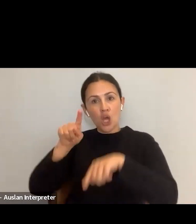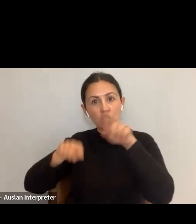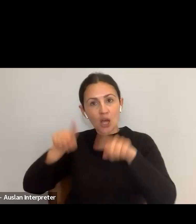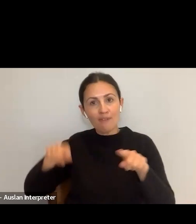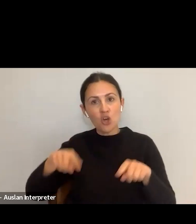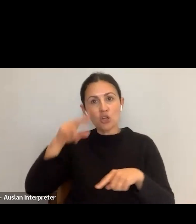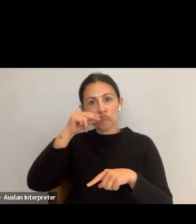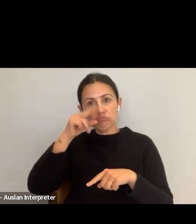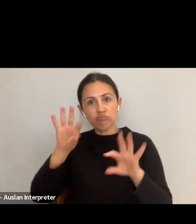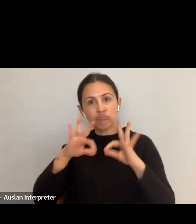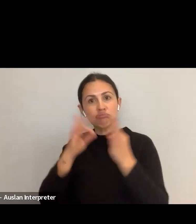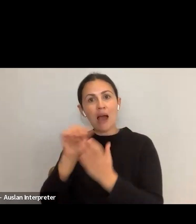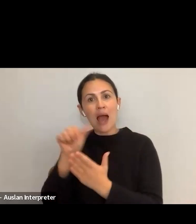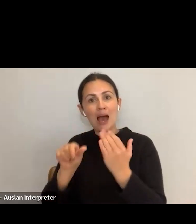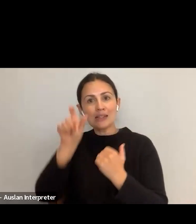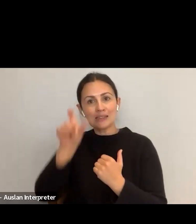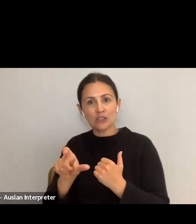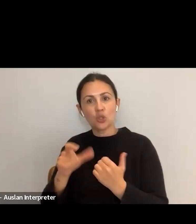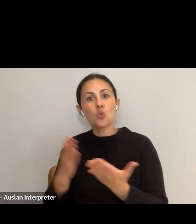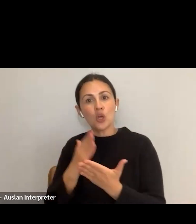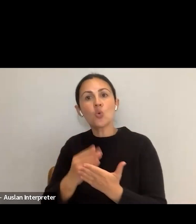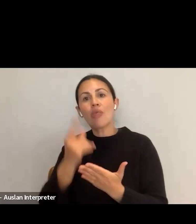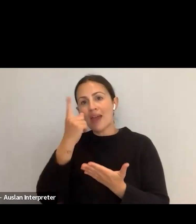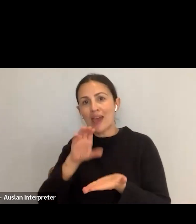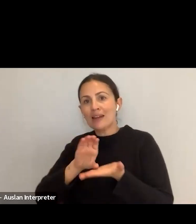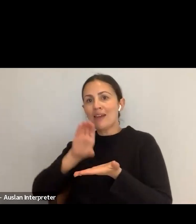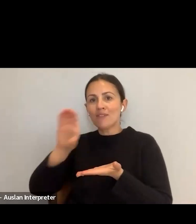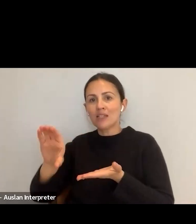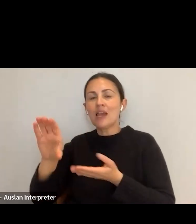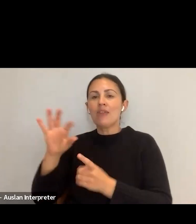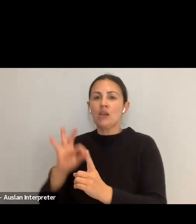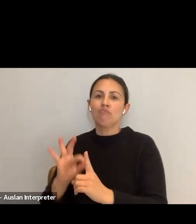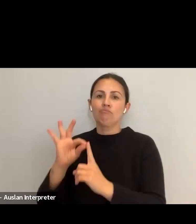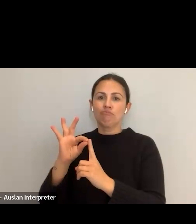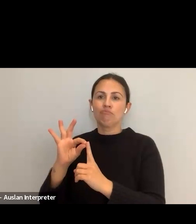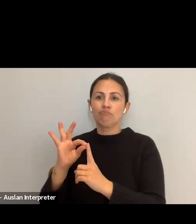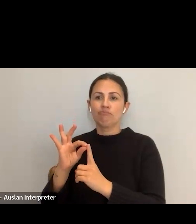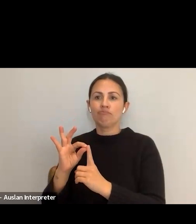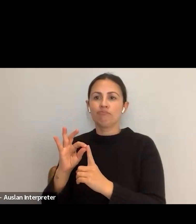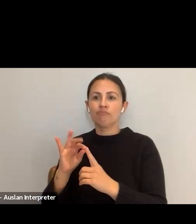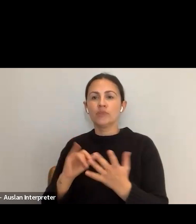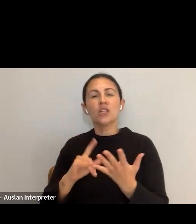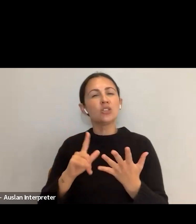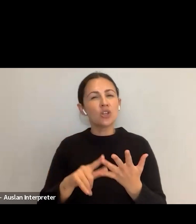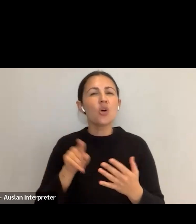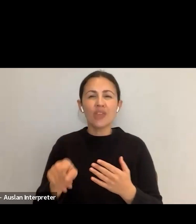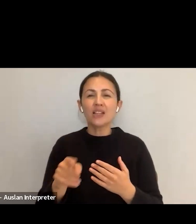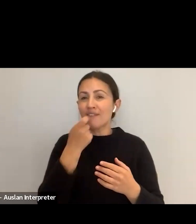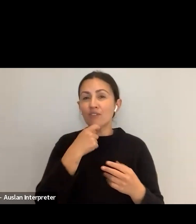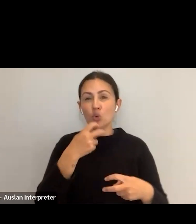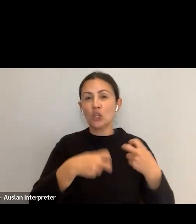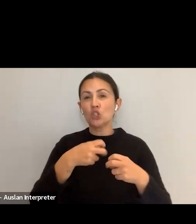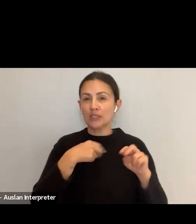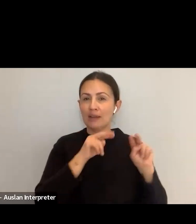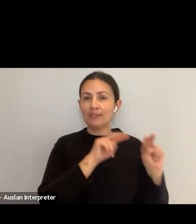with the talent that you have. And yet, because you miss one set of metrics, you miss out on the overall benefit. And I've seen that